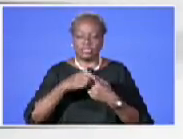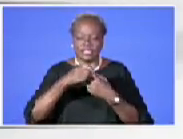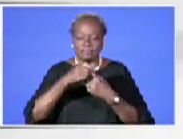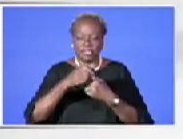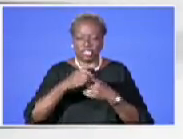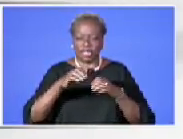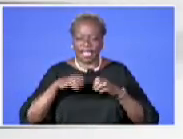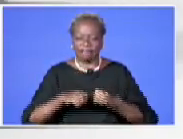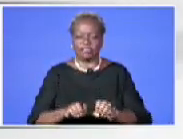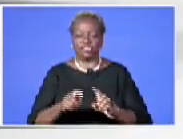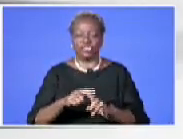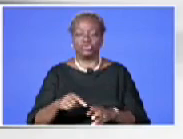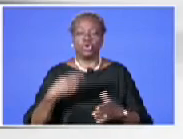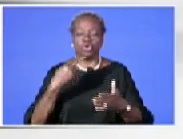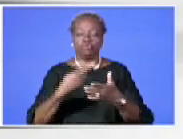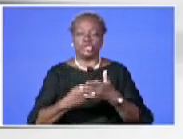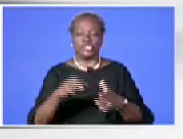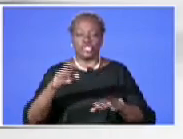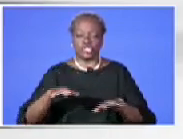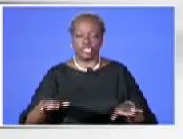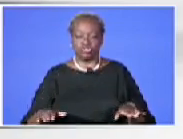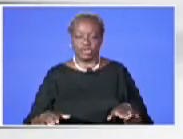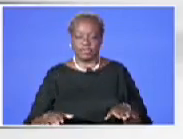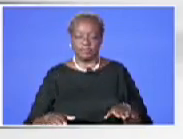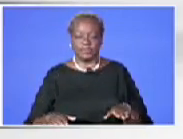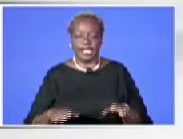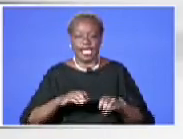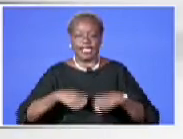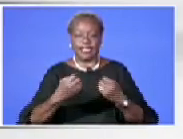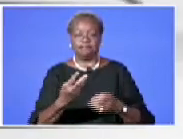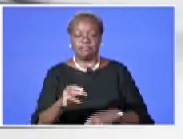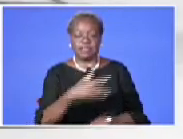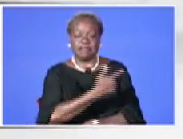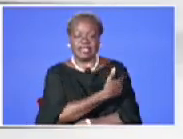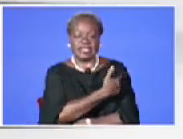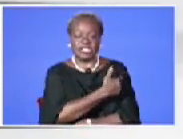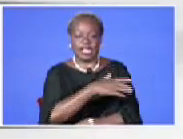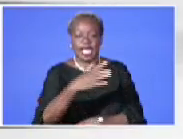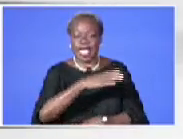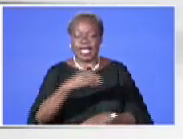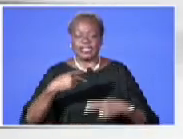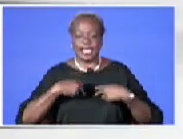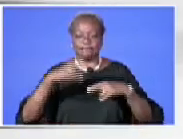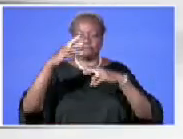scheduled vaccinations and therefore have a reduced